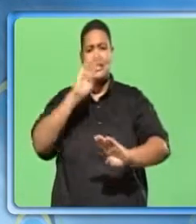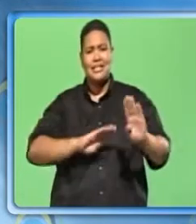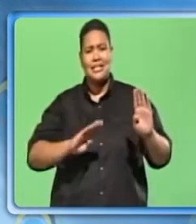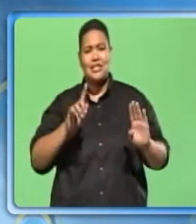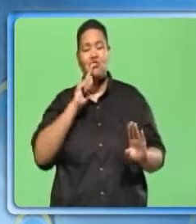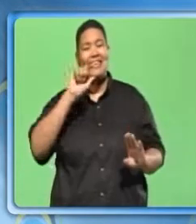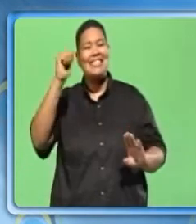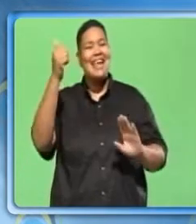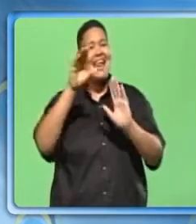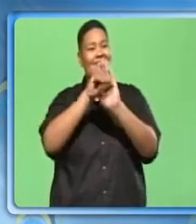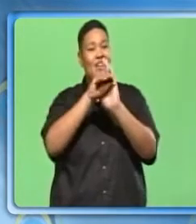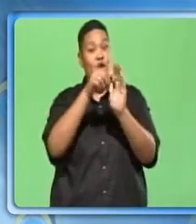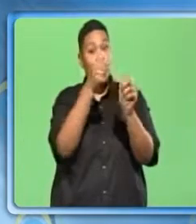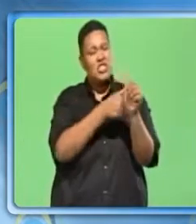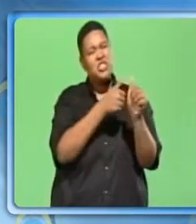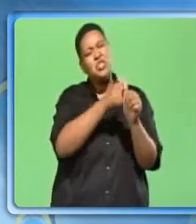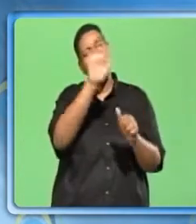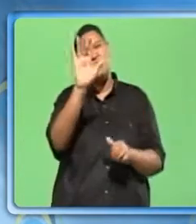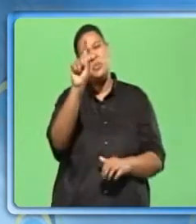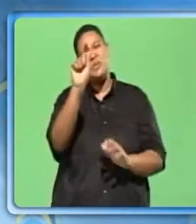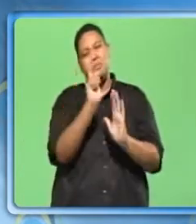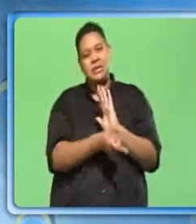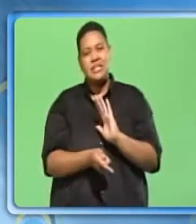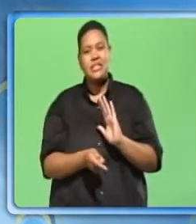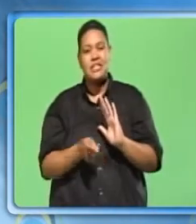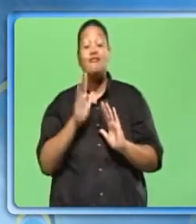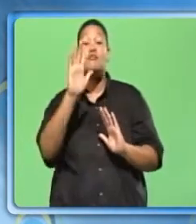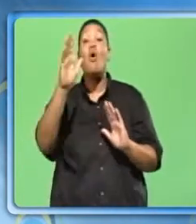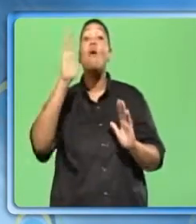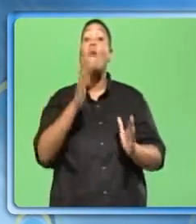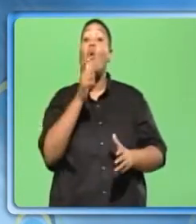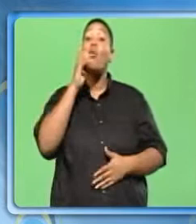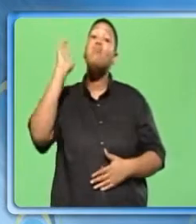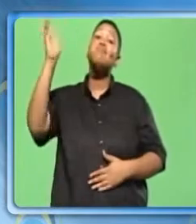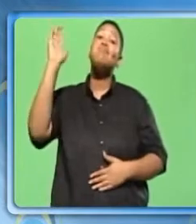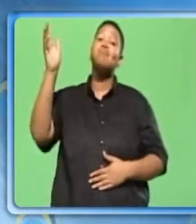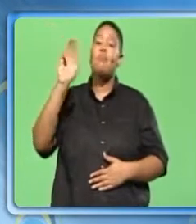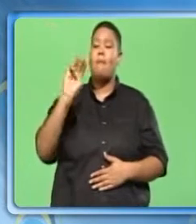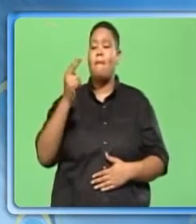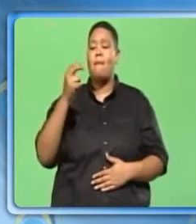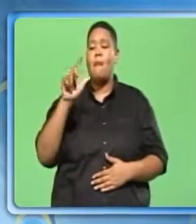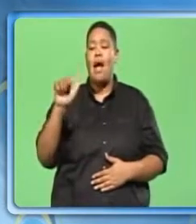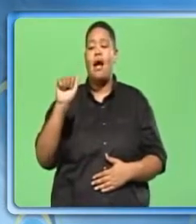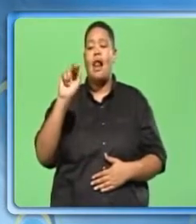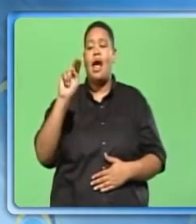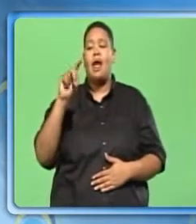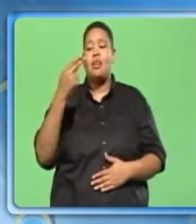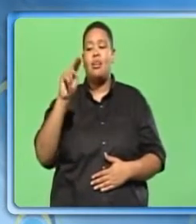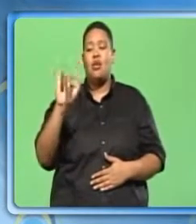10 videos, each lasting 20 minutes. Your narrator, Michael Anthony.